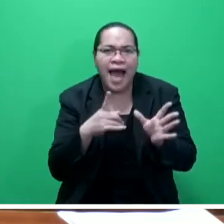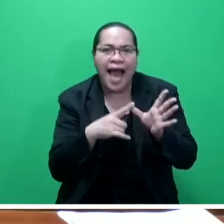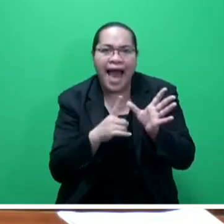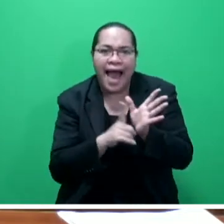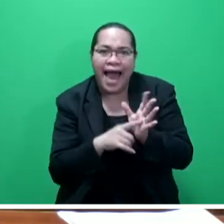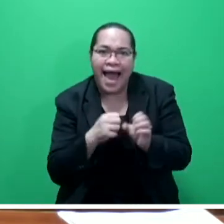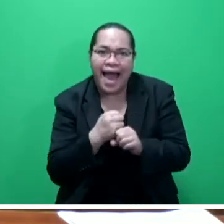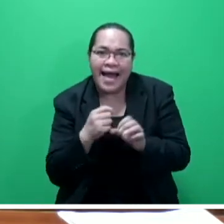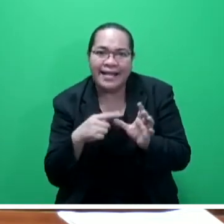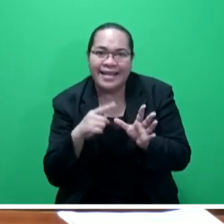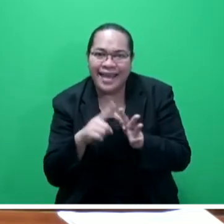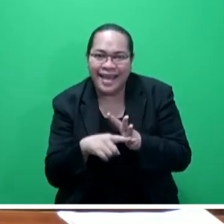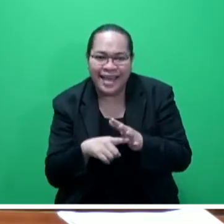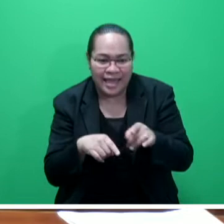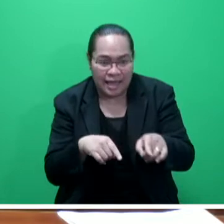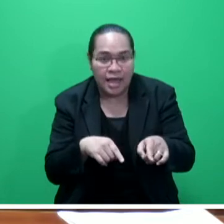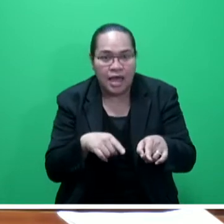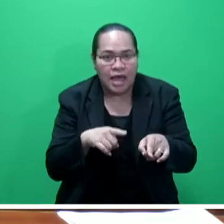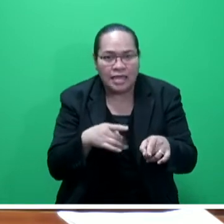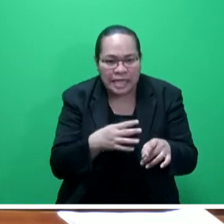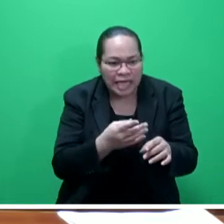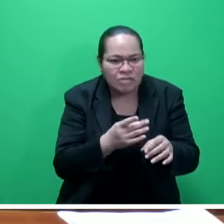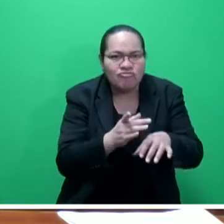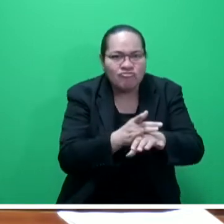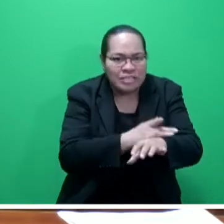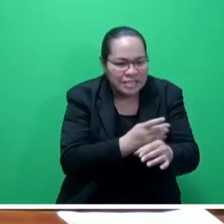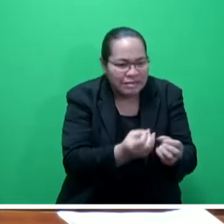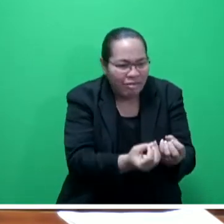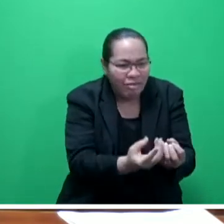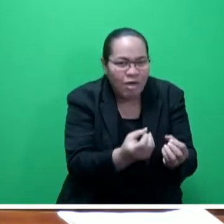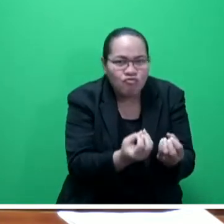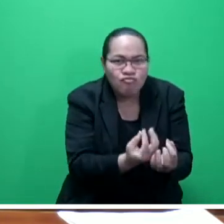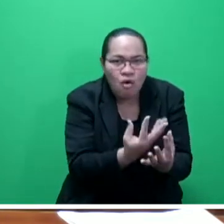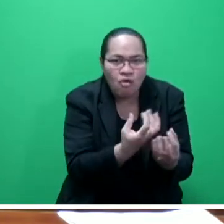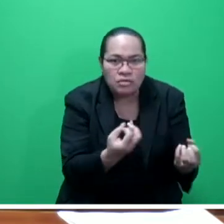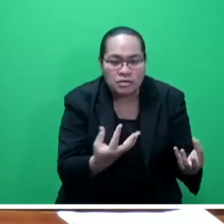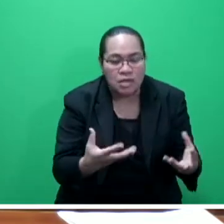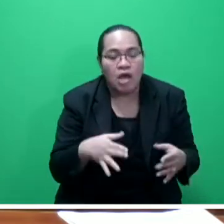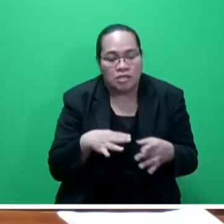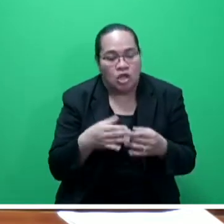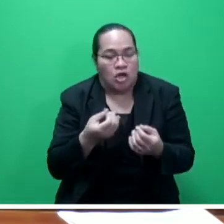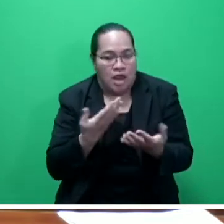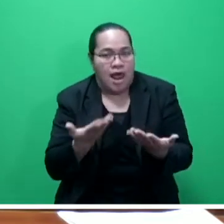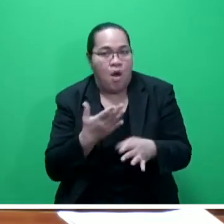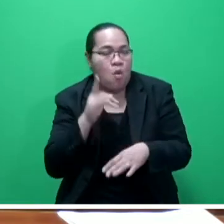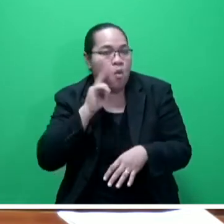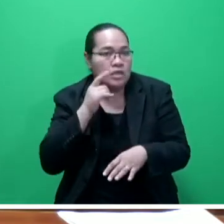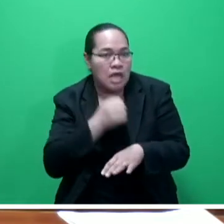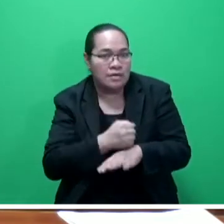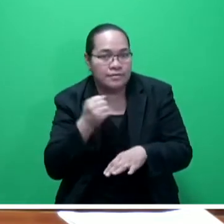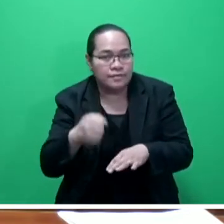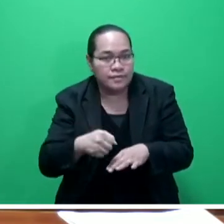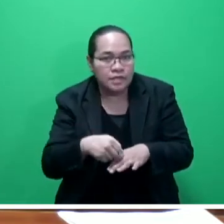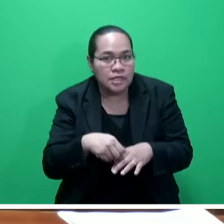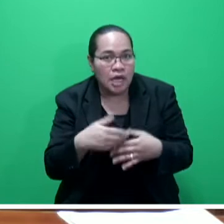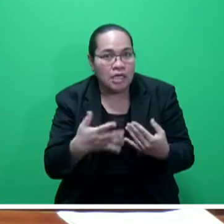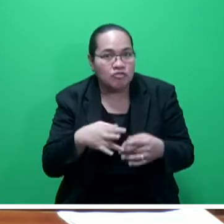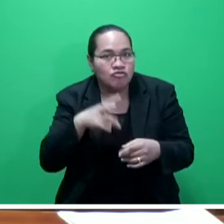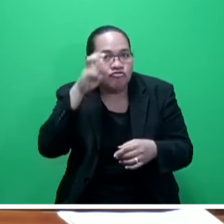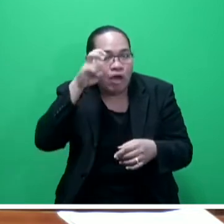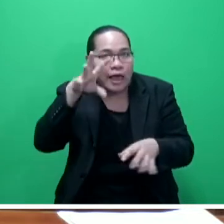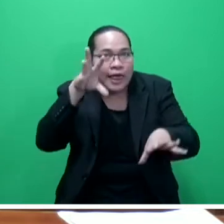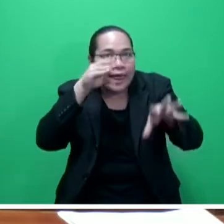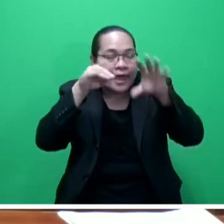had in the past, Water Authority has learned from those experiences. It has now trained a set of qualified laboratory technicians